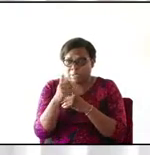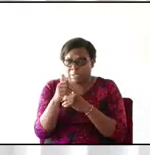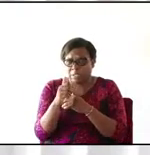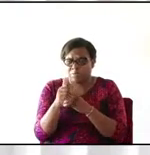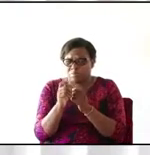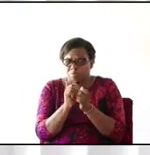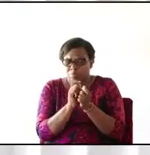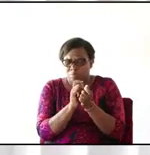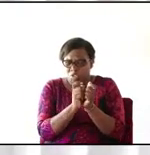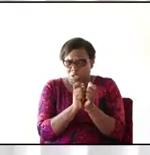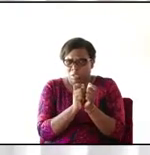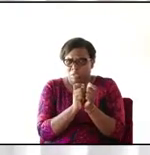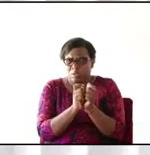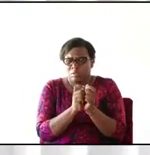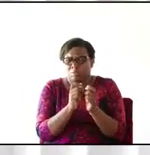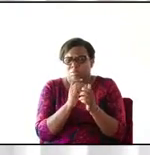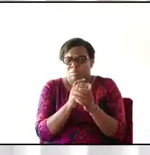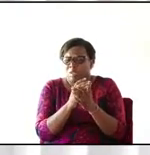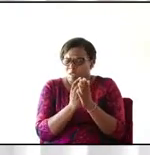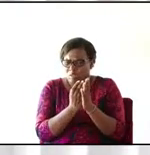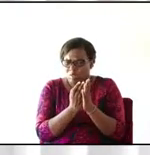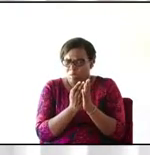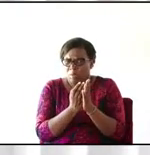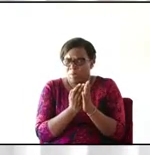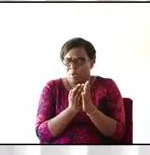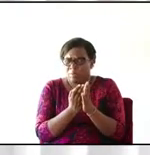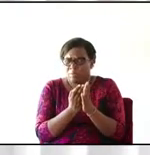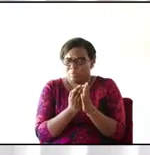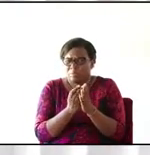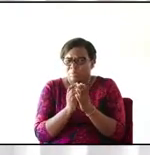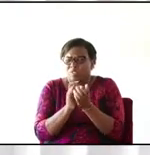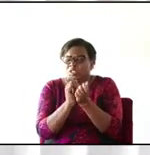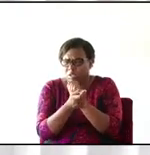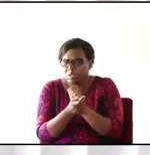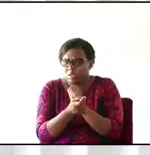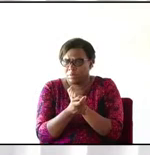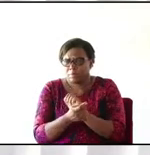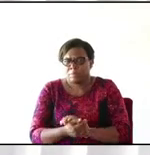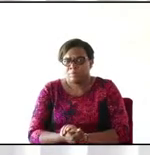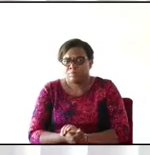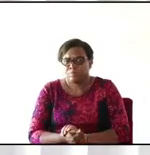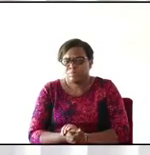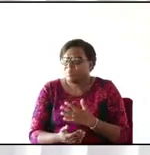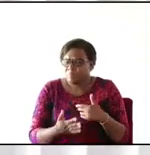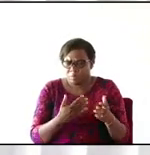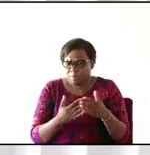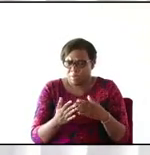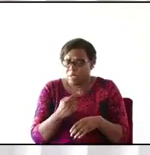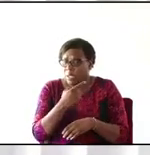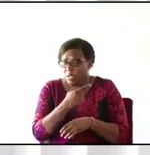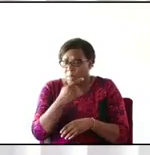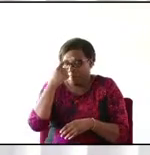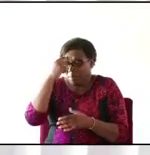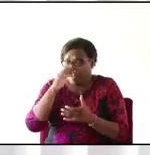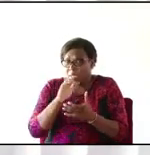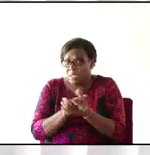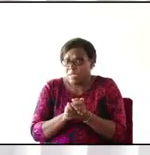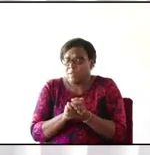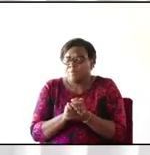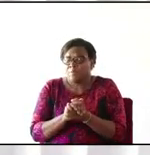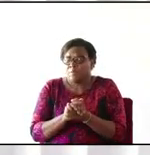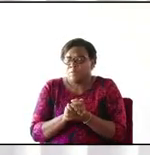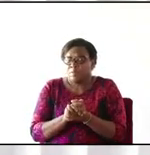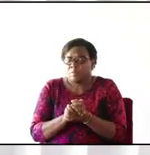respects reversed. But be that as it may, I believe that the text has much to teach